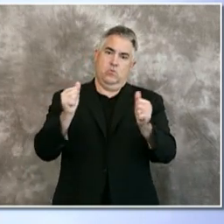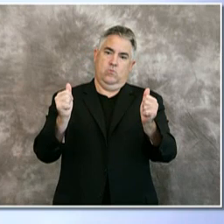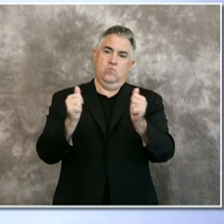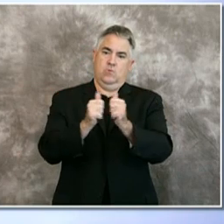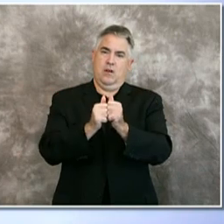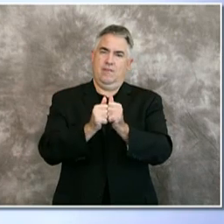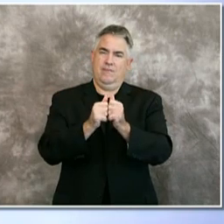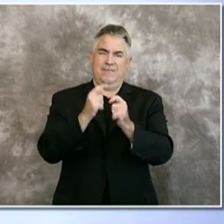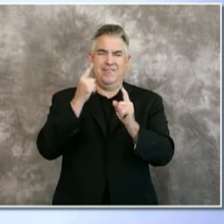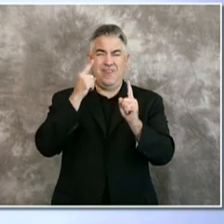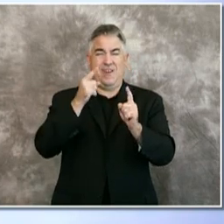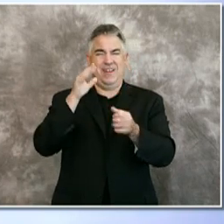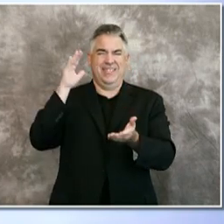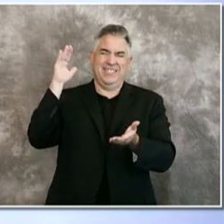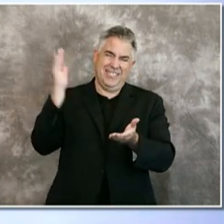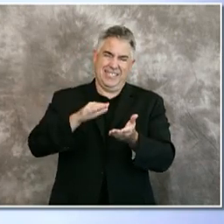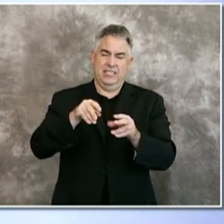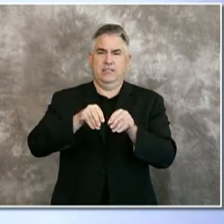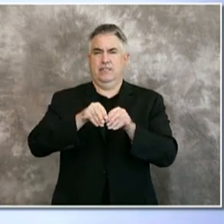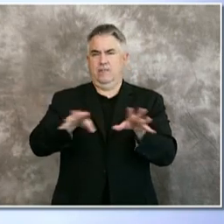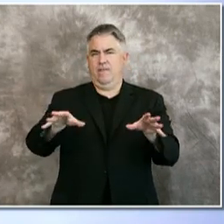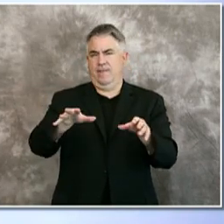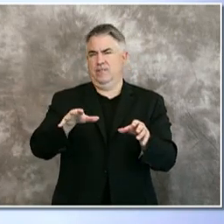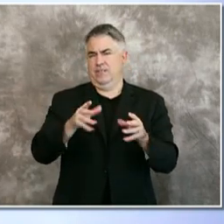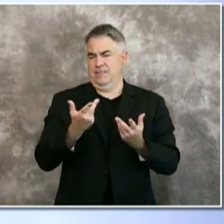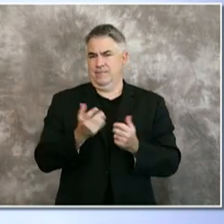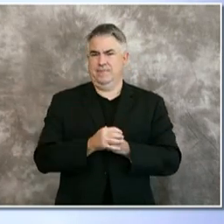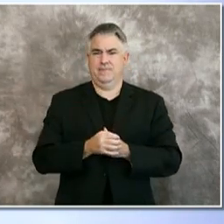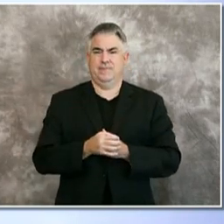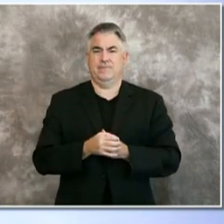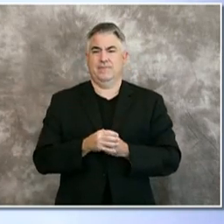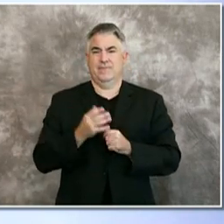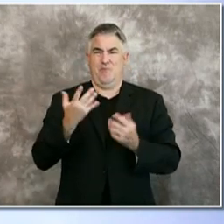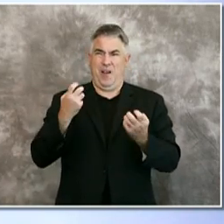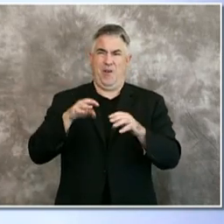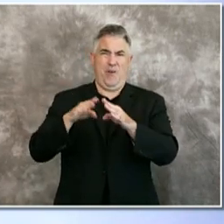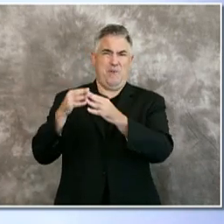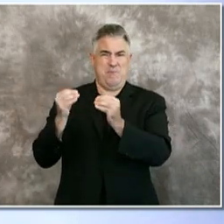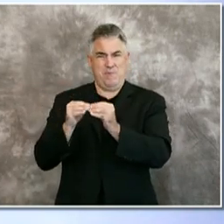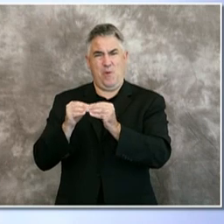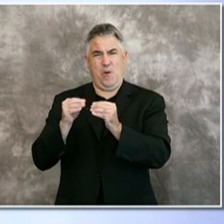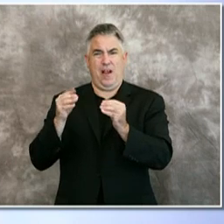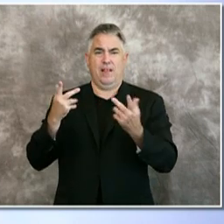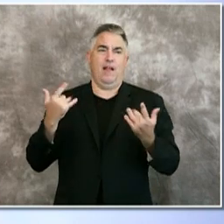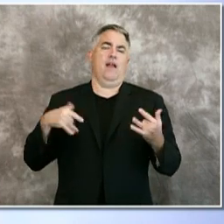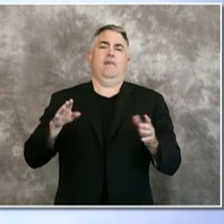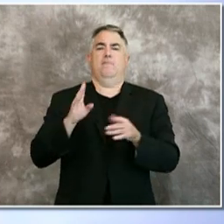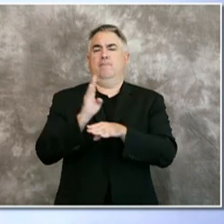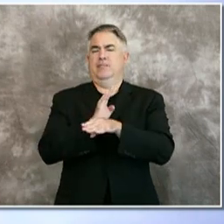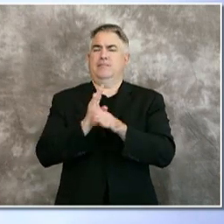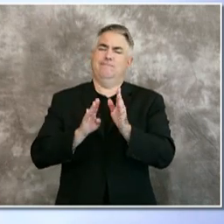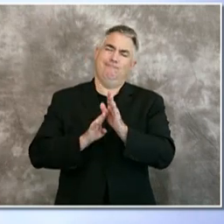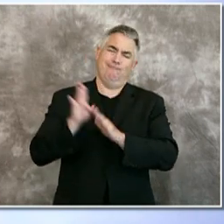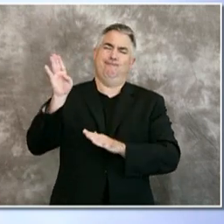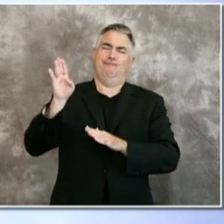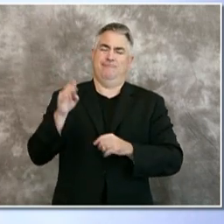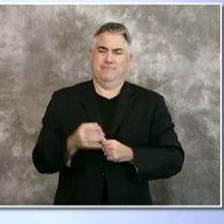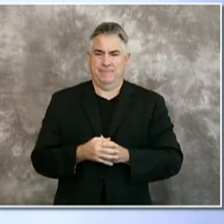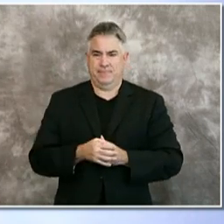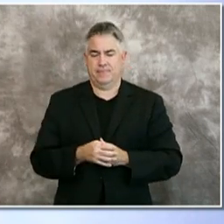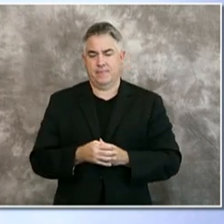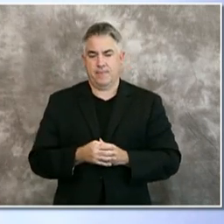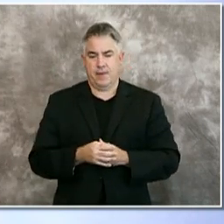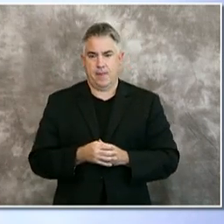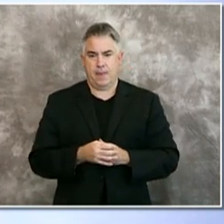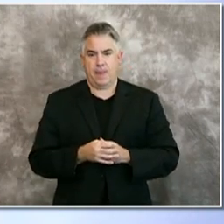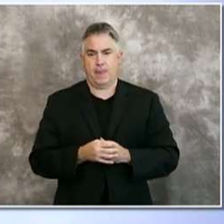order to allow our economy to open and thrive. We took some actions last week because we hit our county triggers,